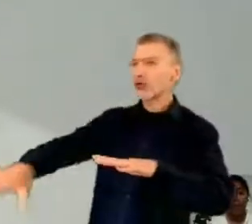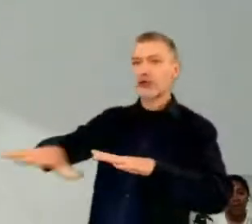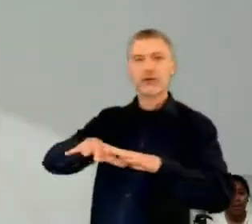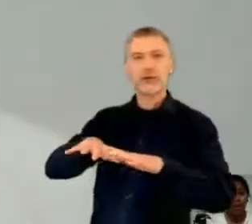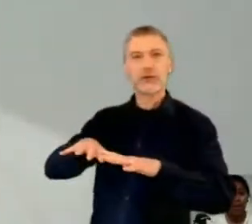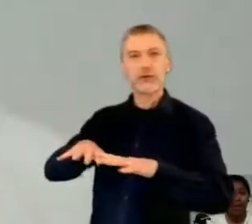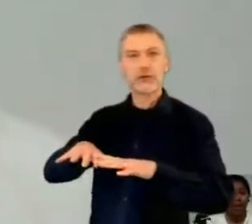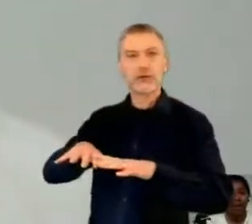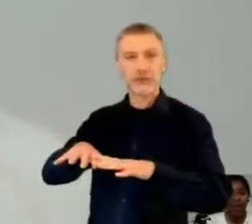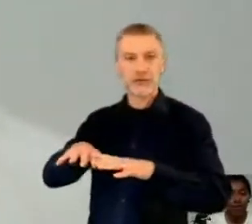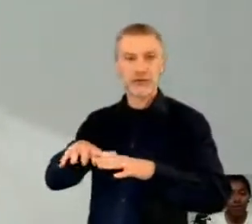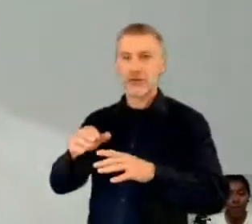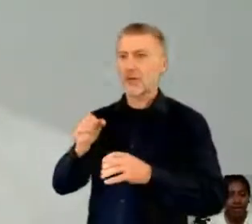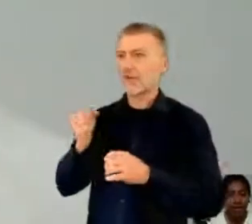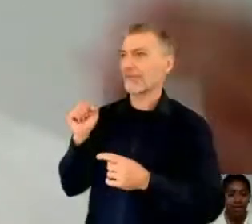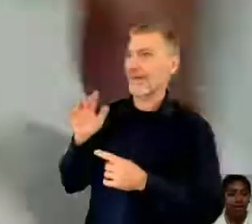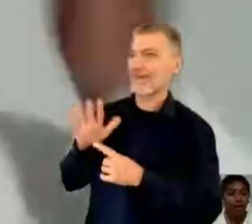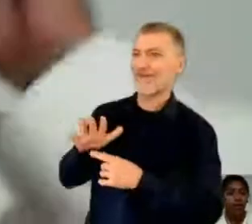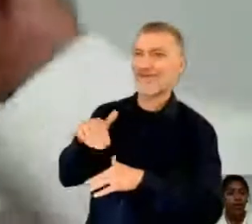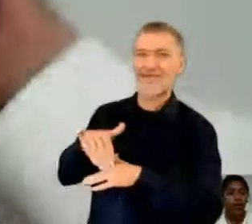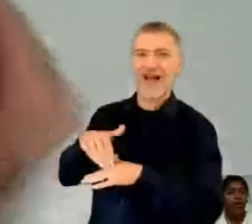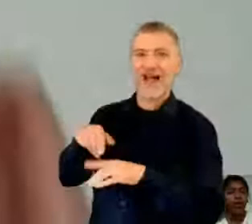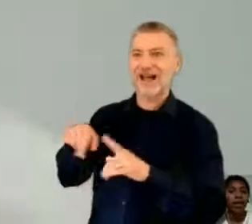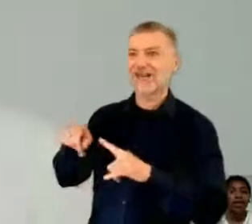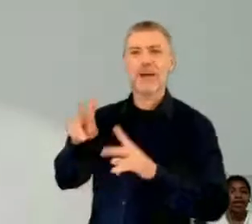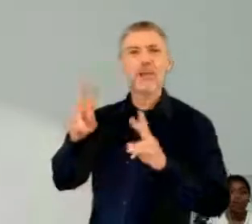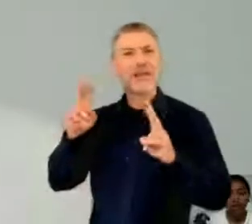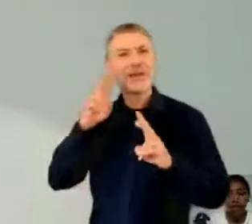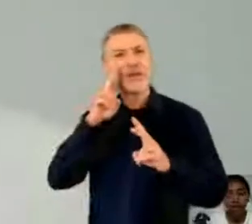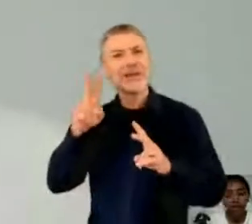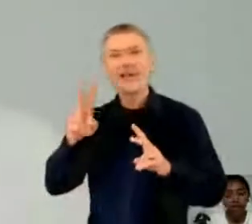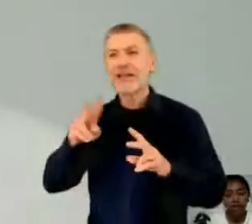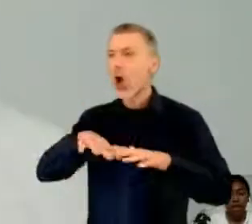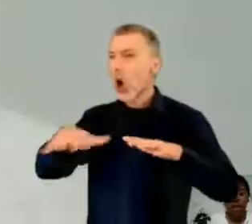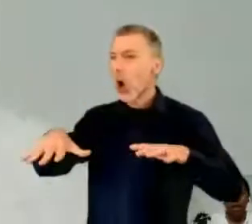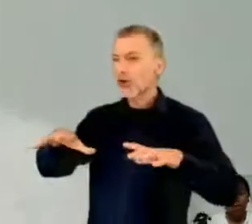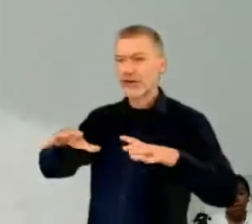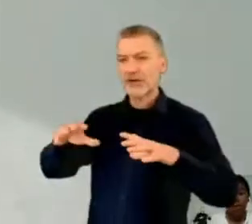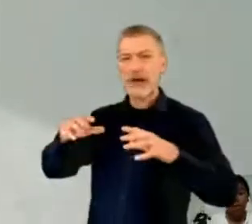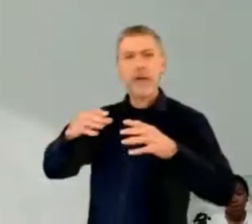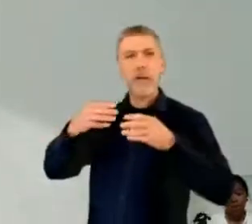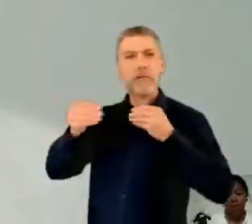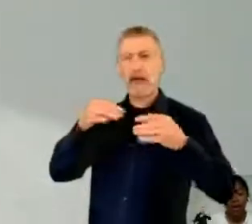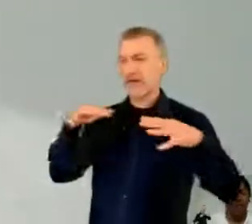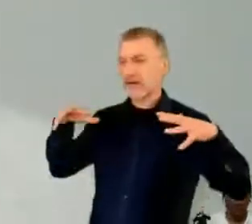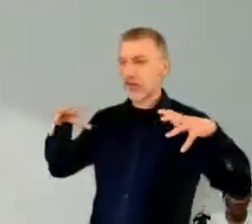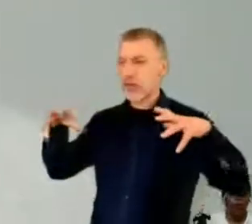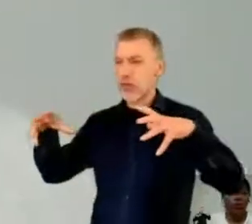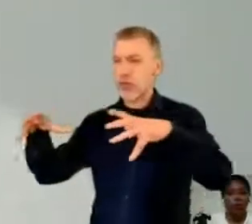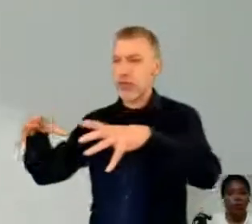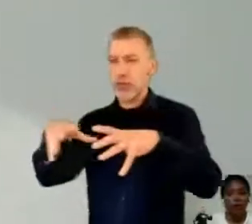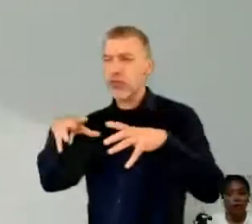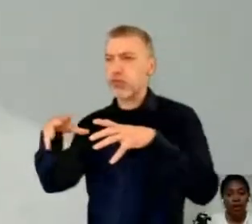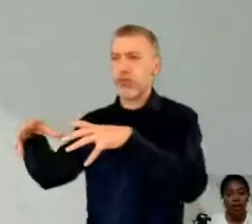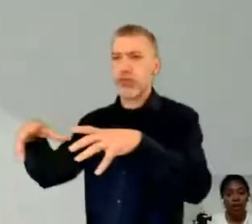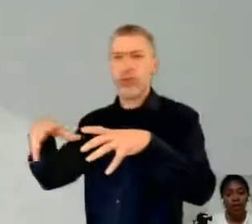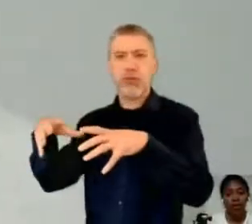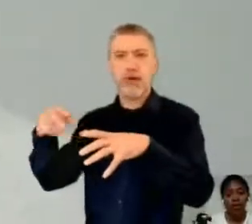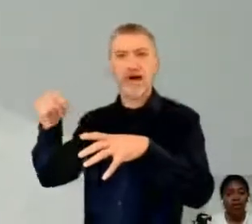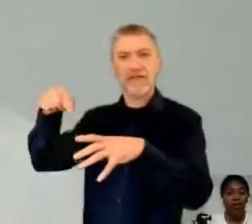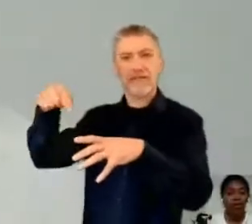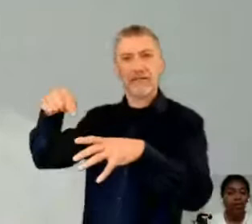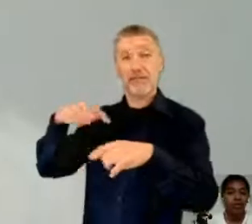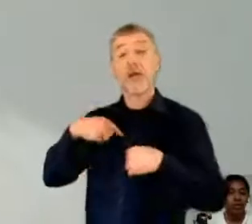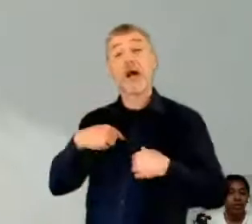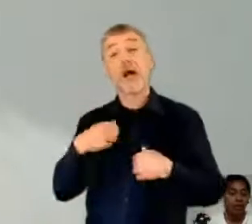how big, there's like an island of plastics in the ocean. So essentially, the company I work for is, in order